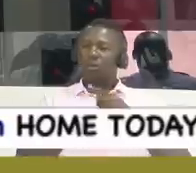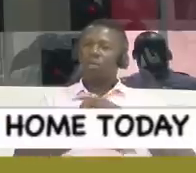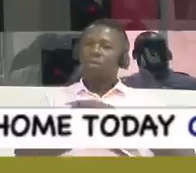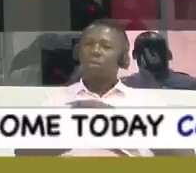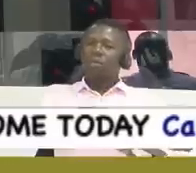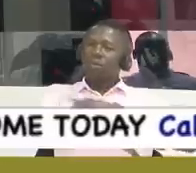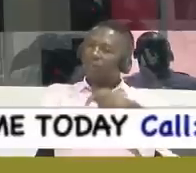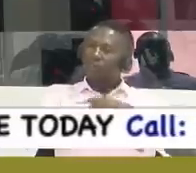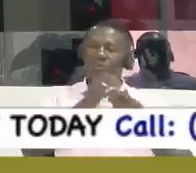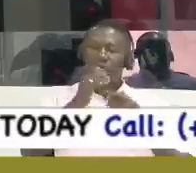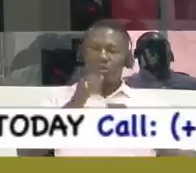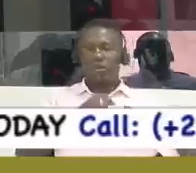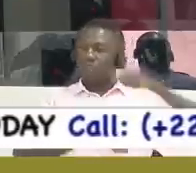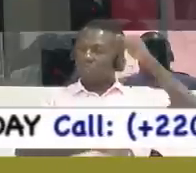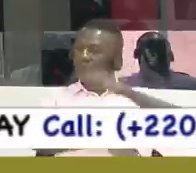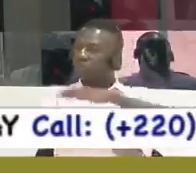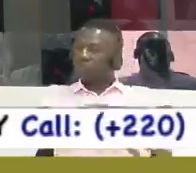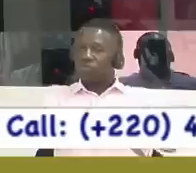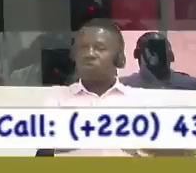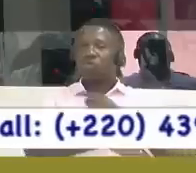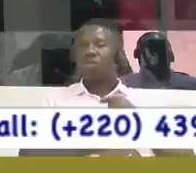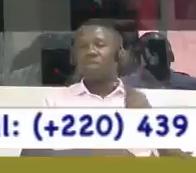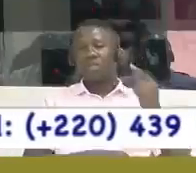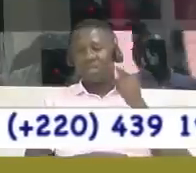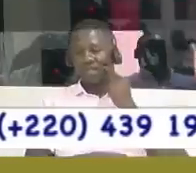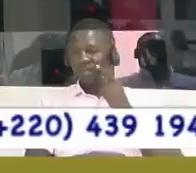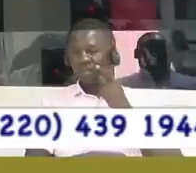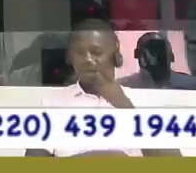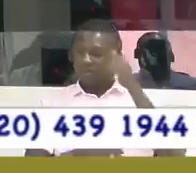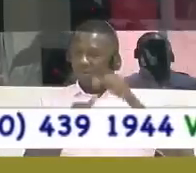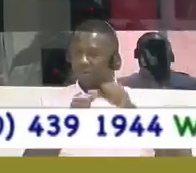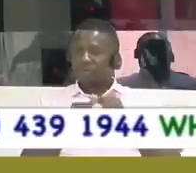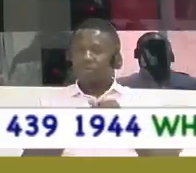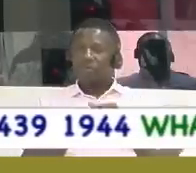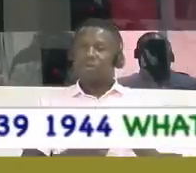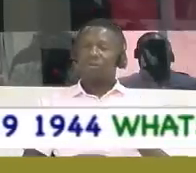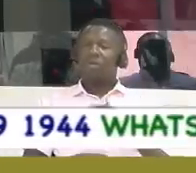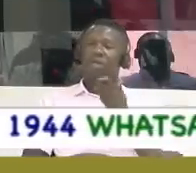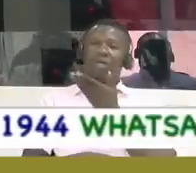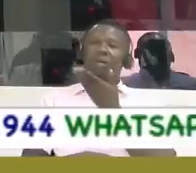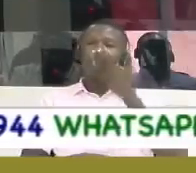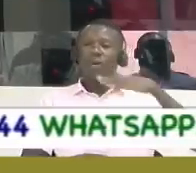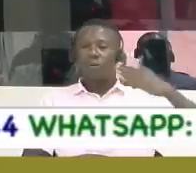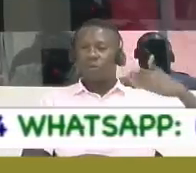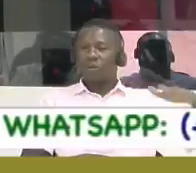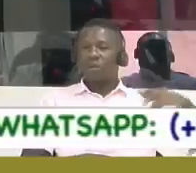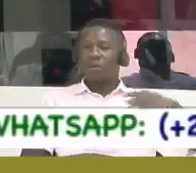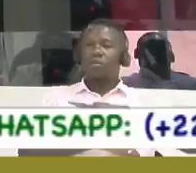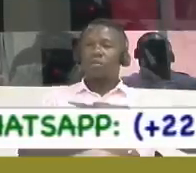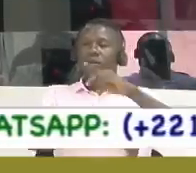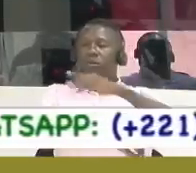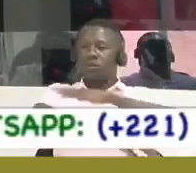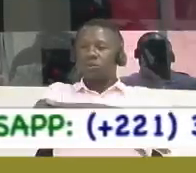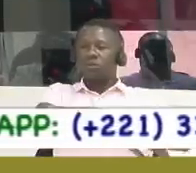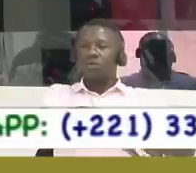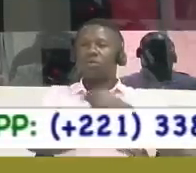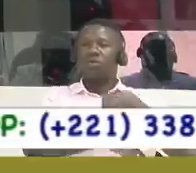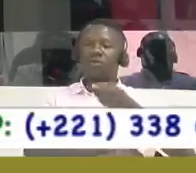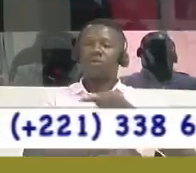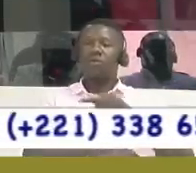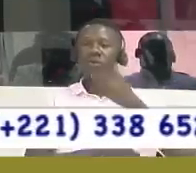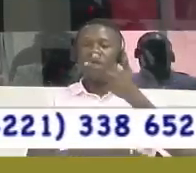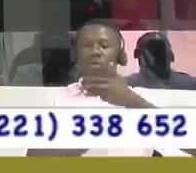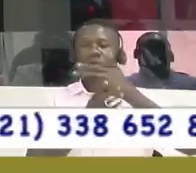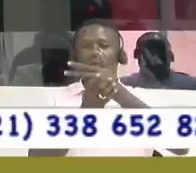you remember them. Okay. I attended Bakote Primary School from 1986 to